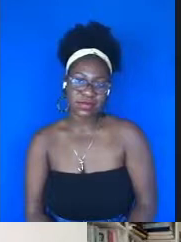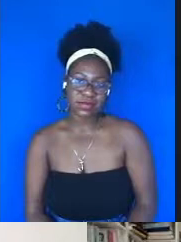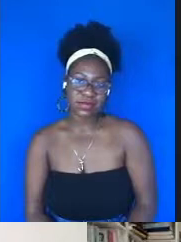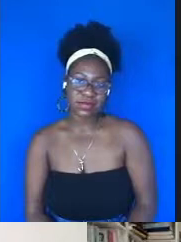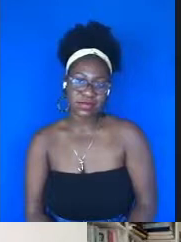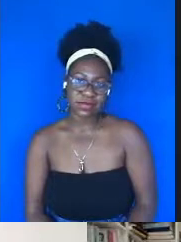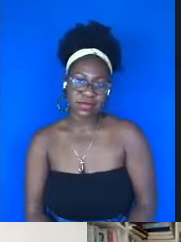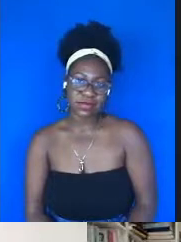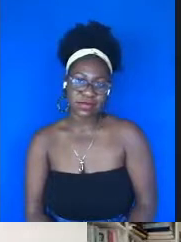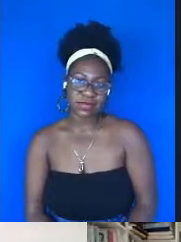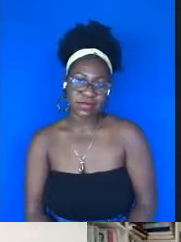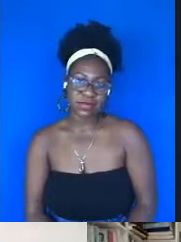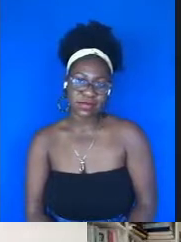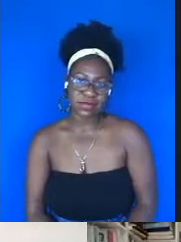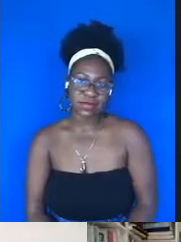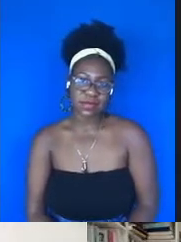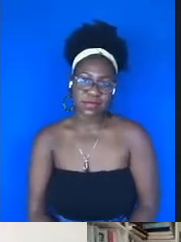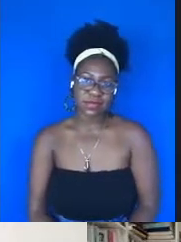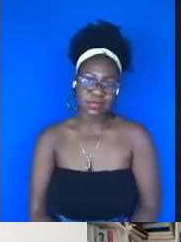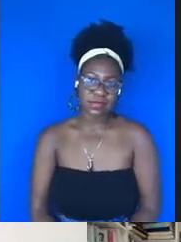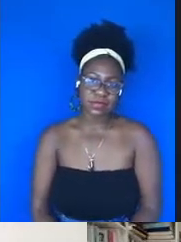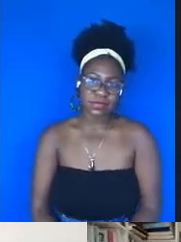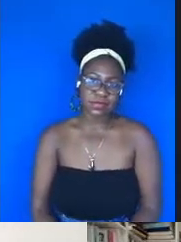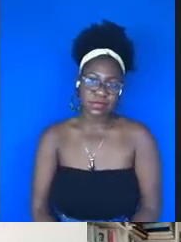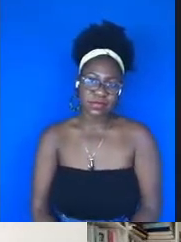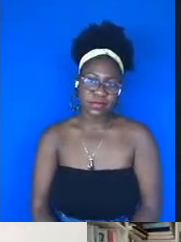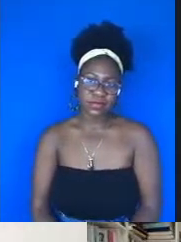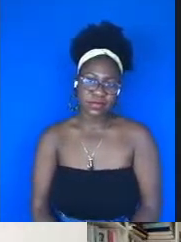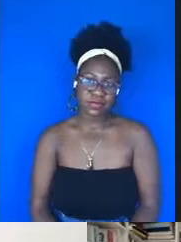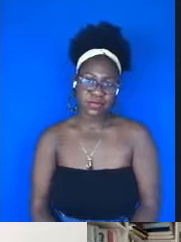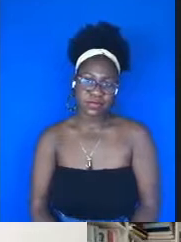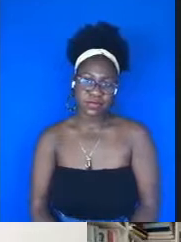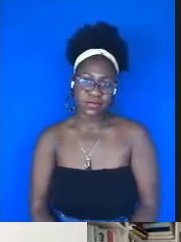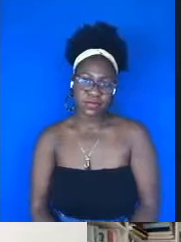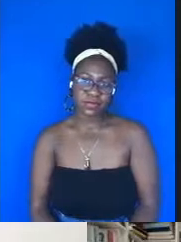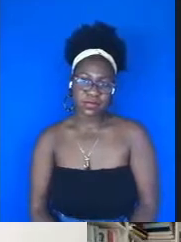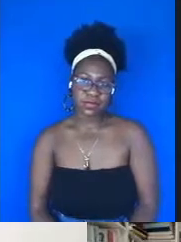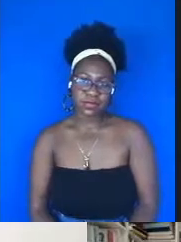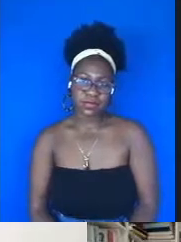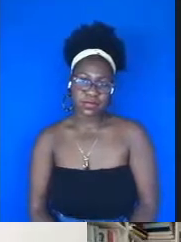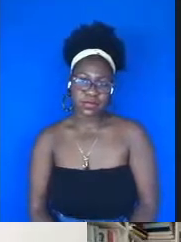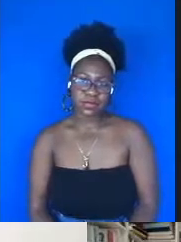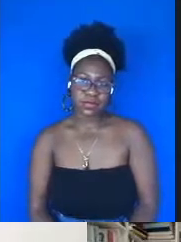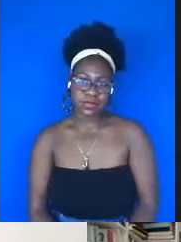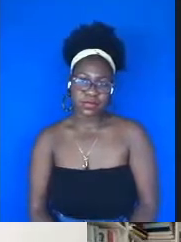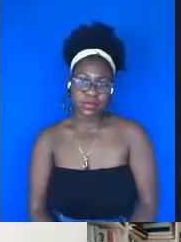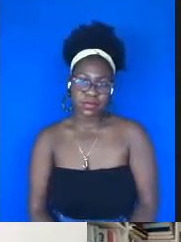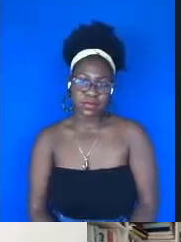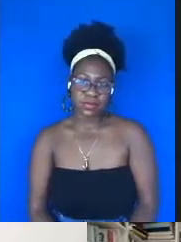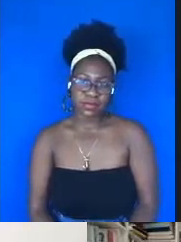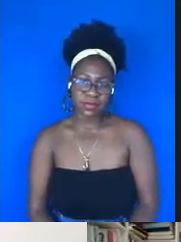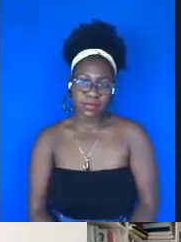that recognizes the power of their ancestors and of the gods to sort of help them fulfill their